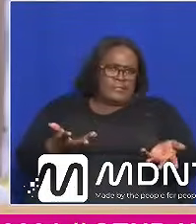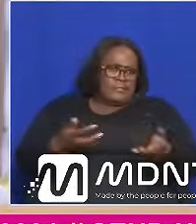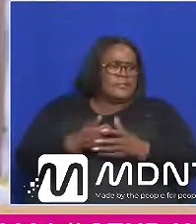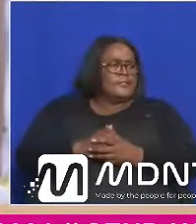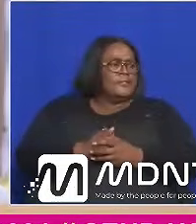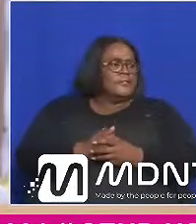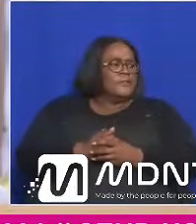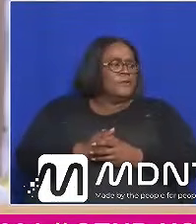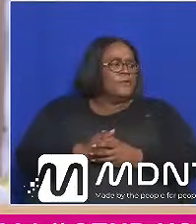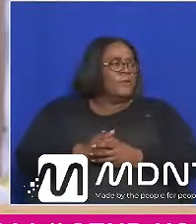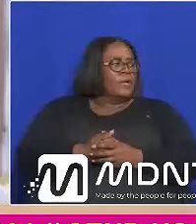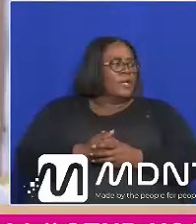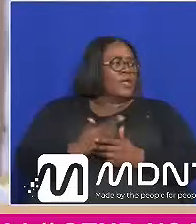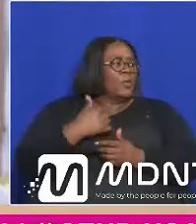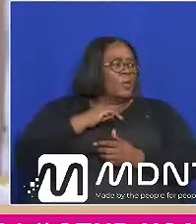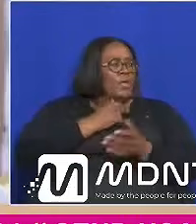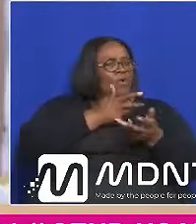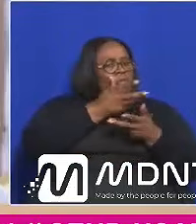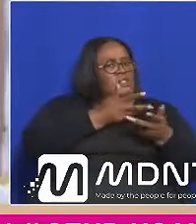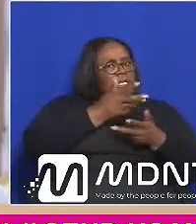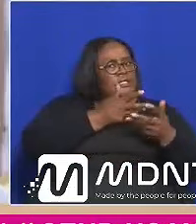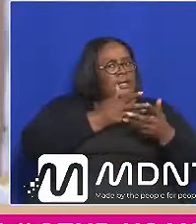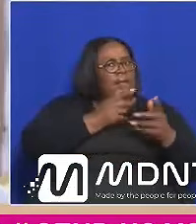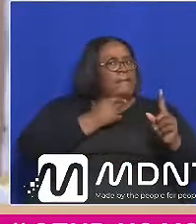a conversation with you about this contract.